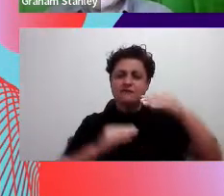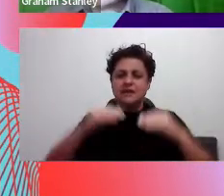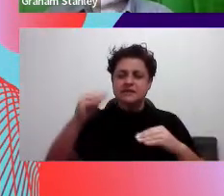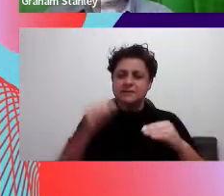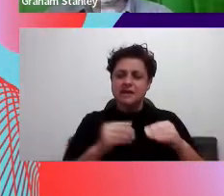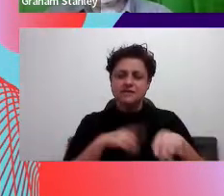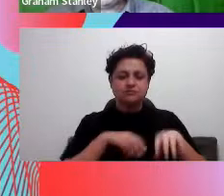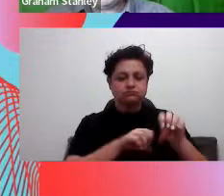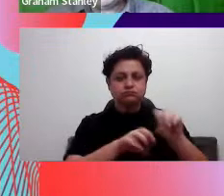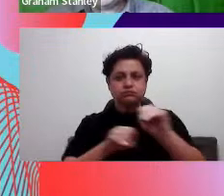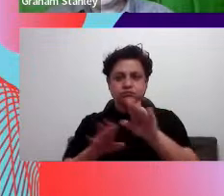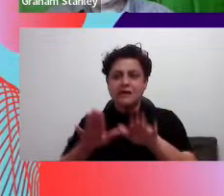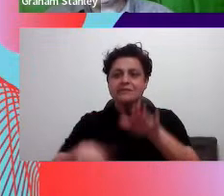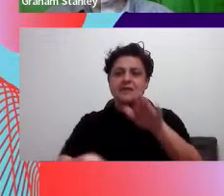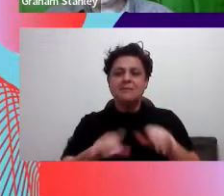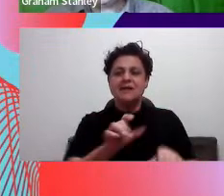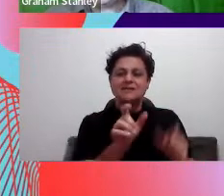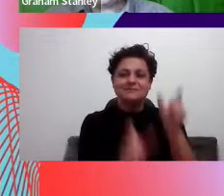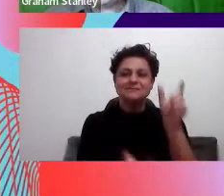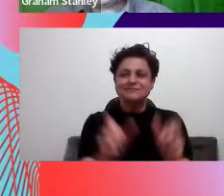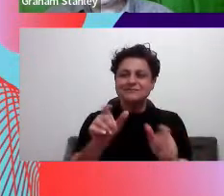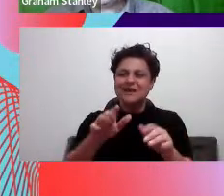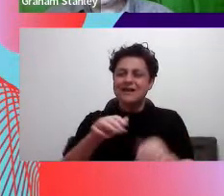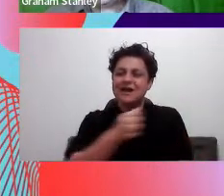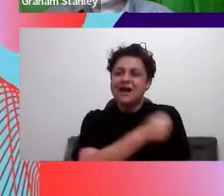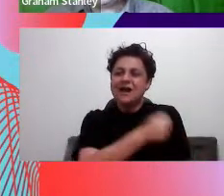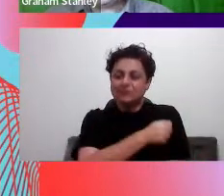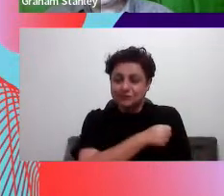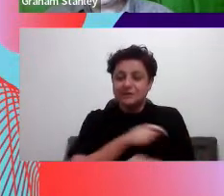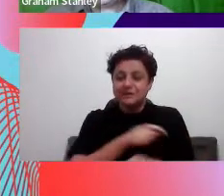engagement, enhancing motivation to learn.